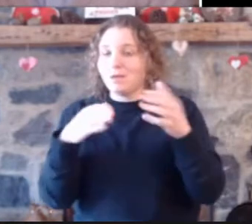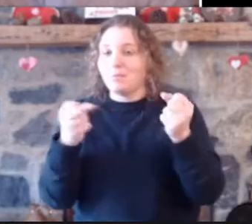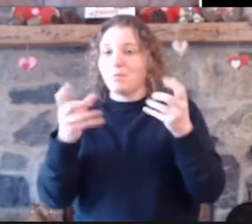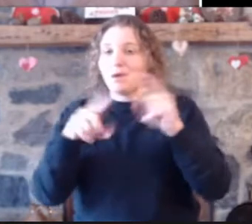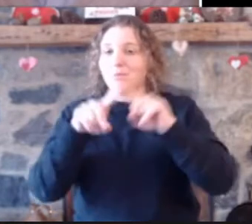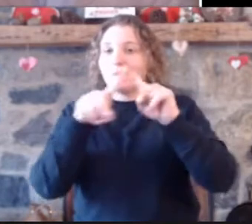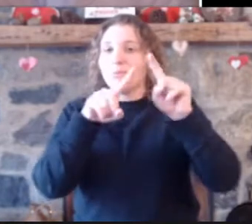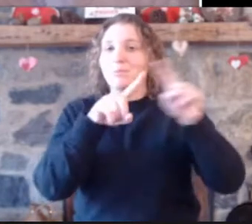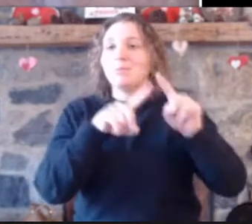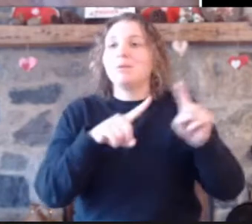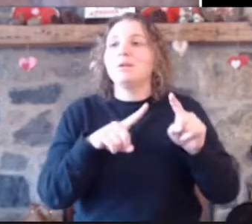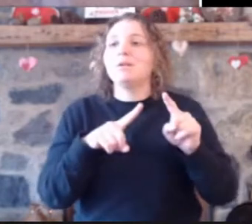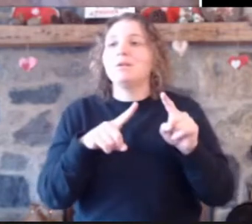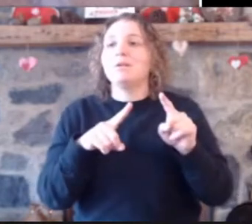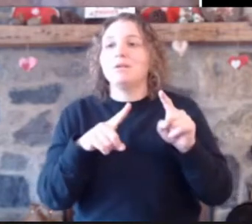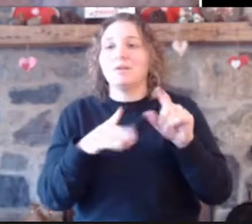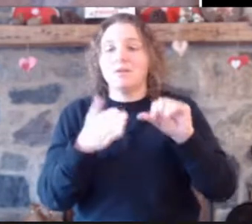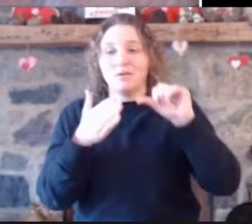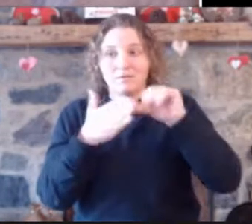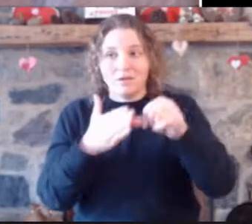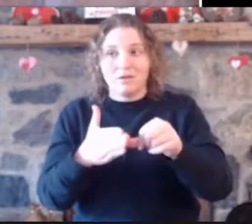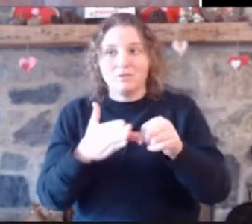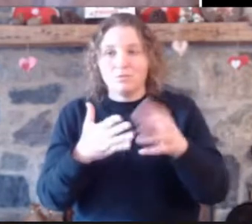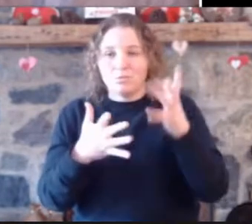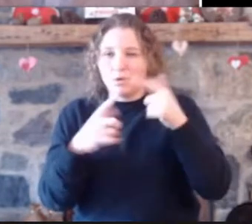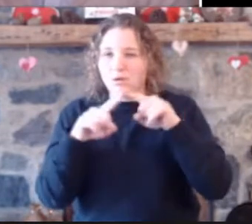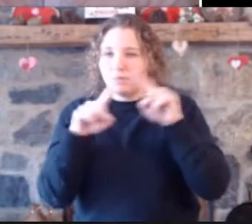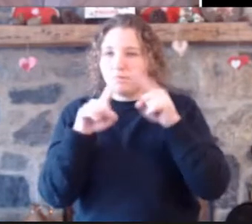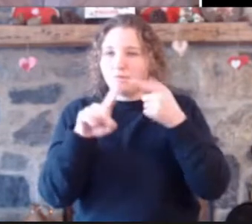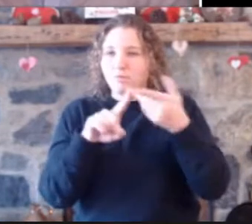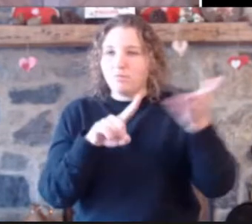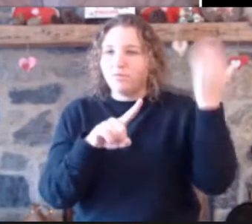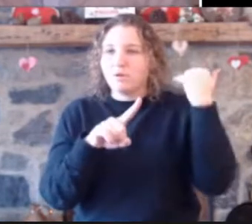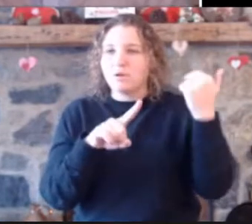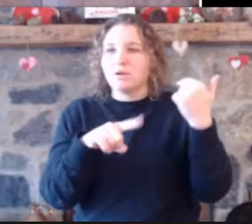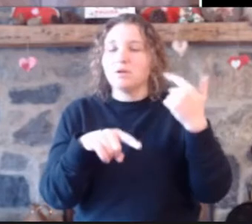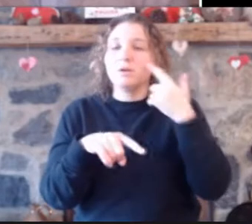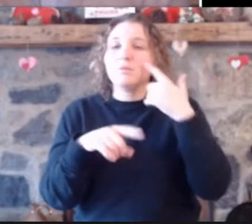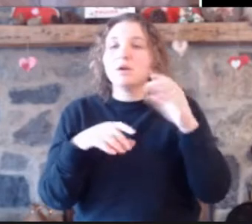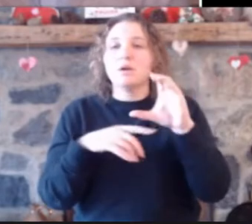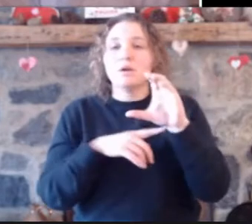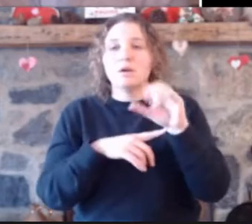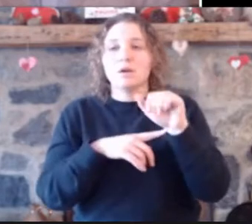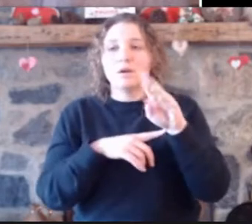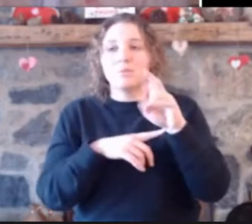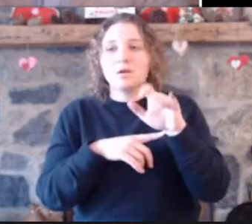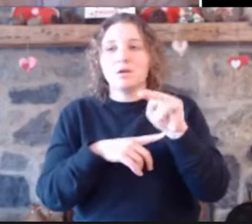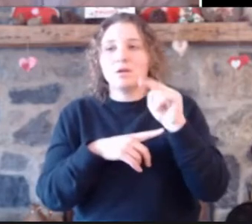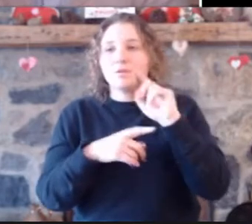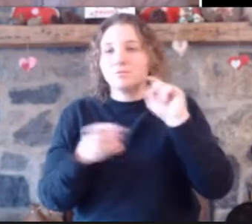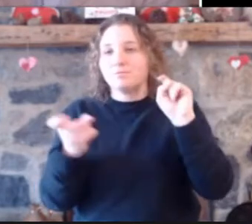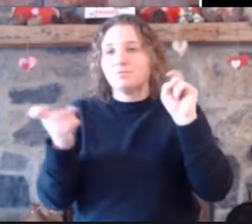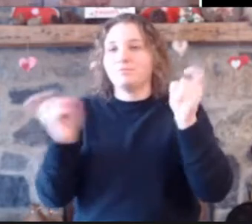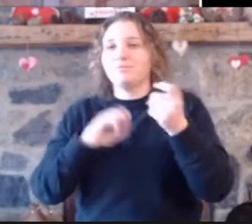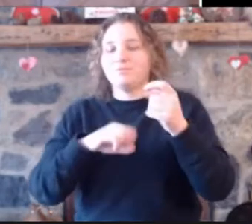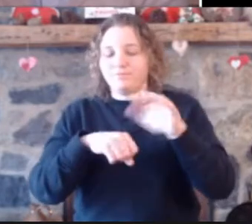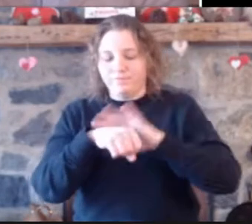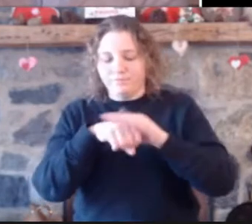fossils. Why the difference from earlier periods? By the Cambrian period, some animals had evolved